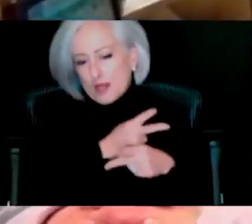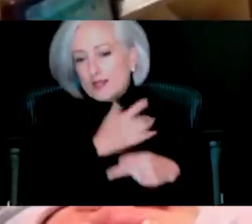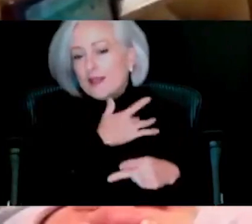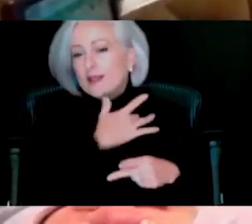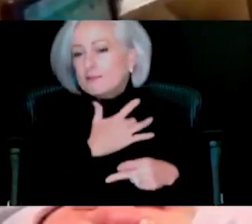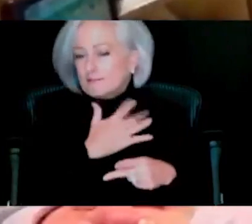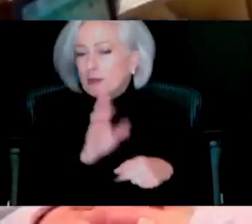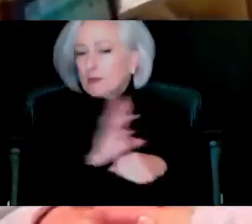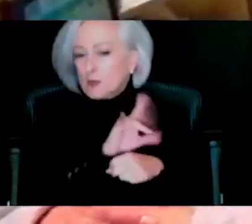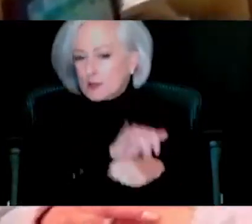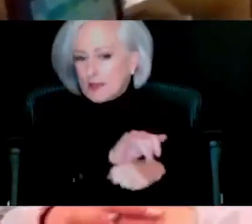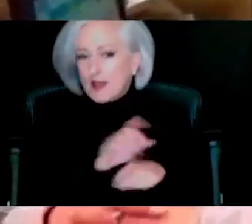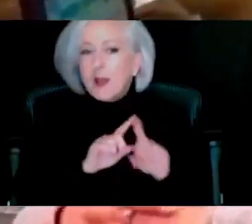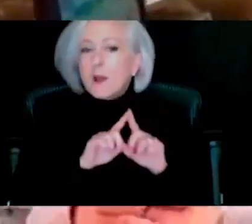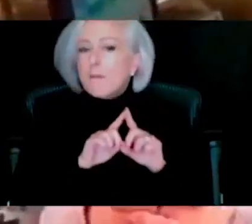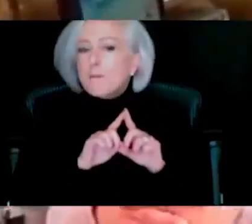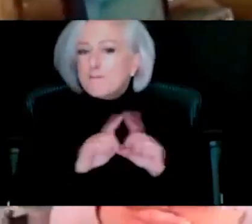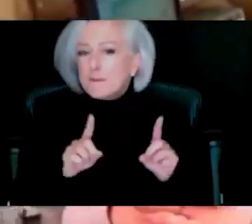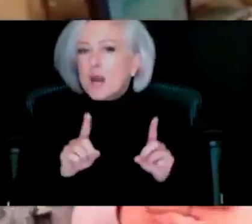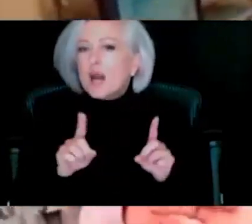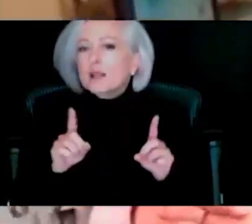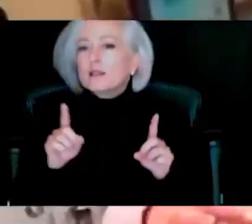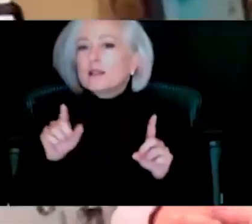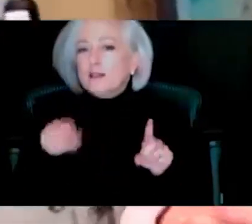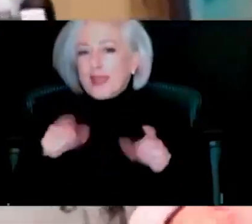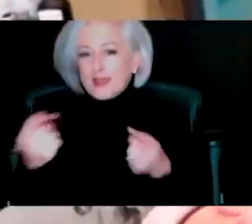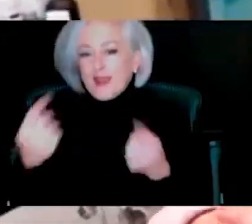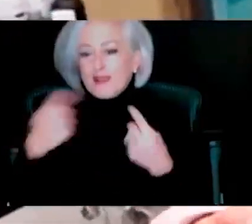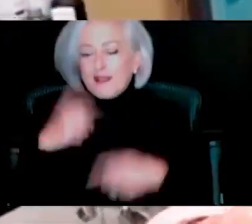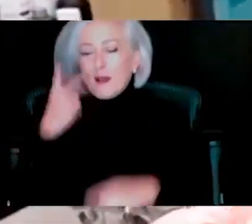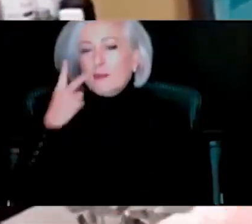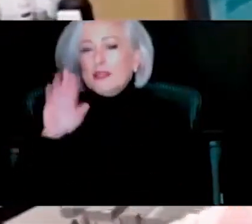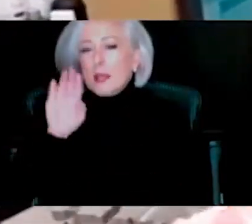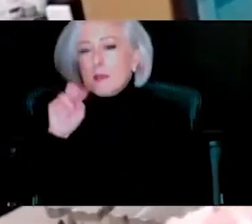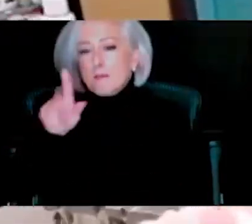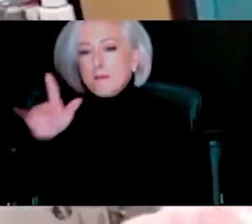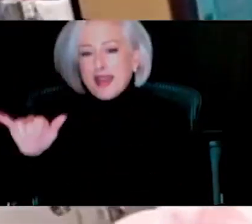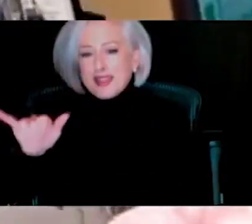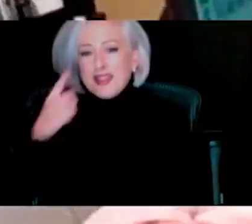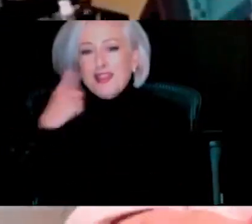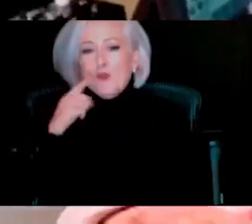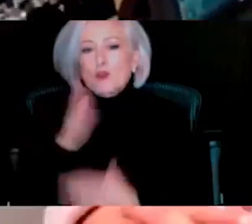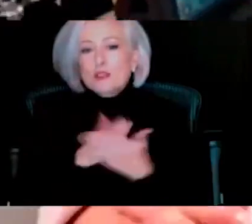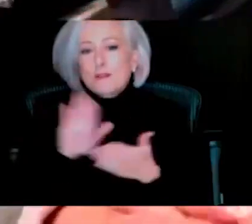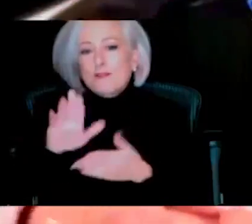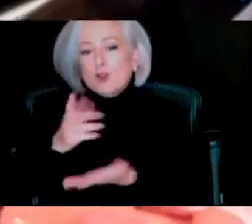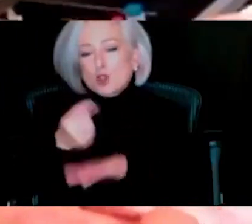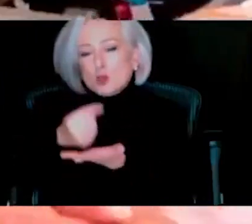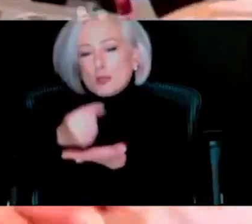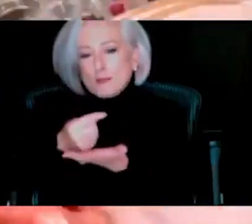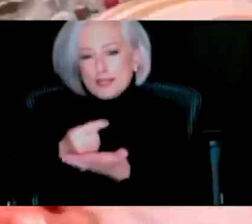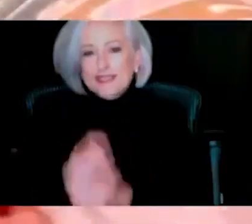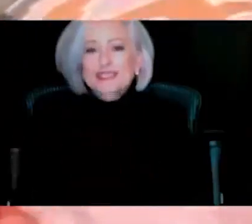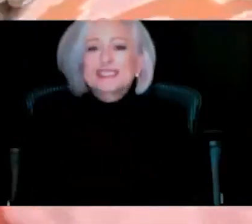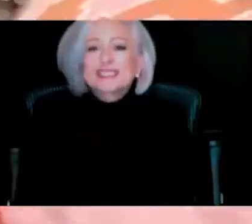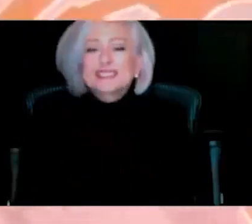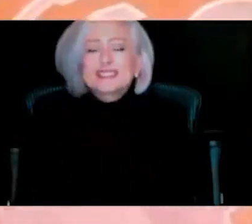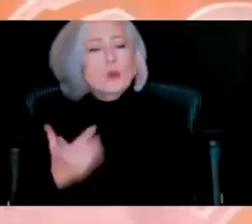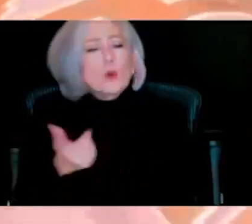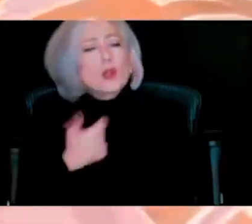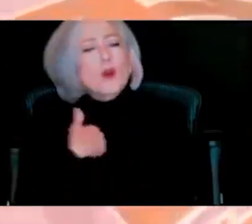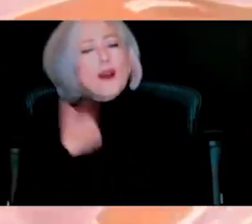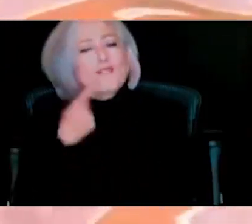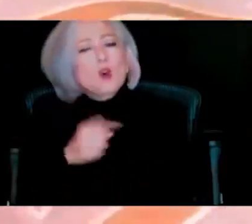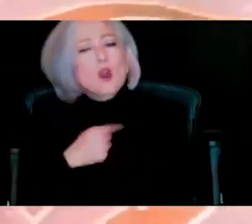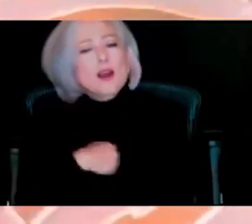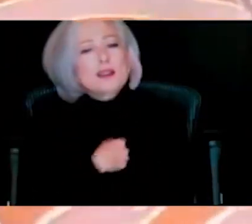But again, you know, I would have them come see Bethany as well for some of her treatment. Bethany, what do you got for us? Well,